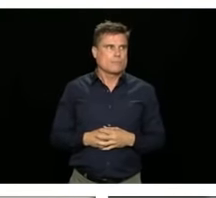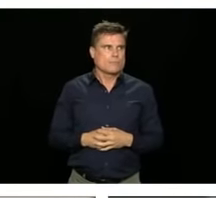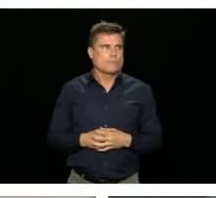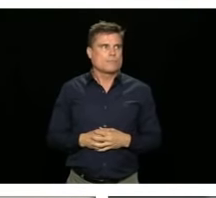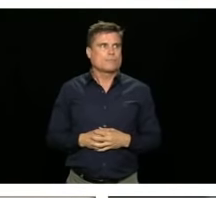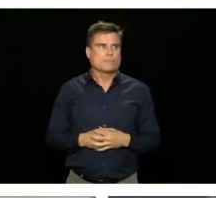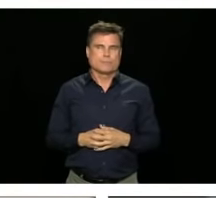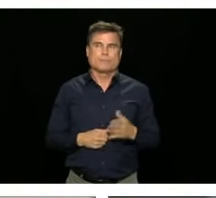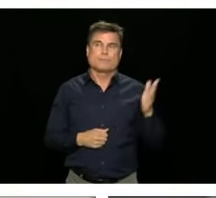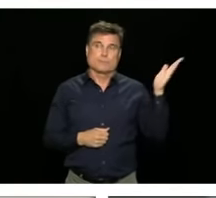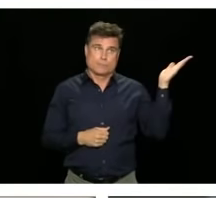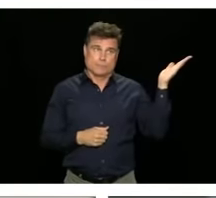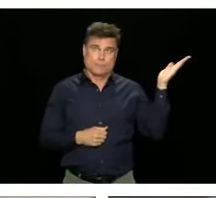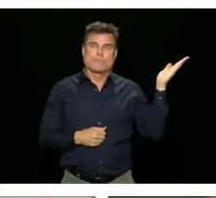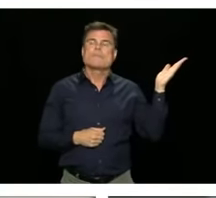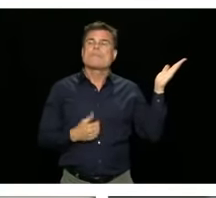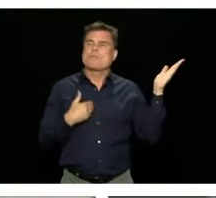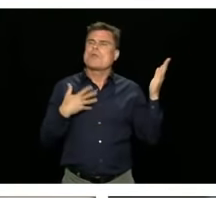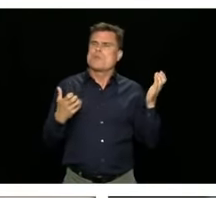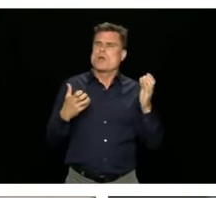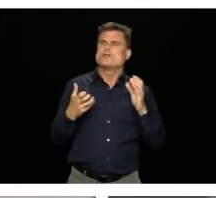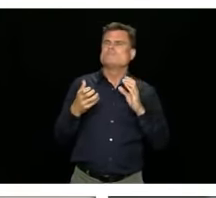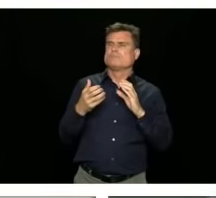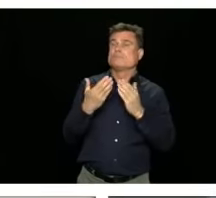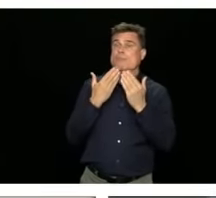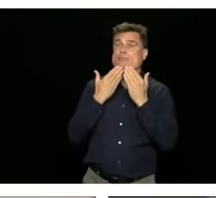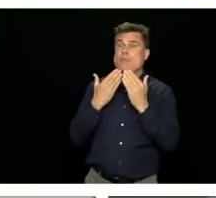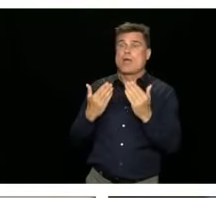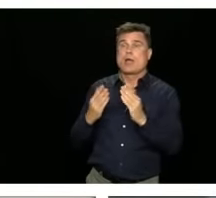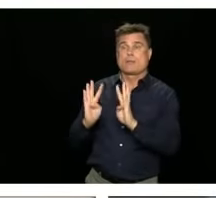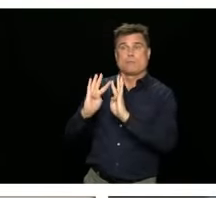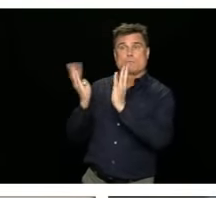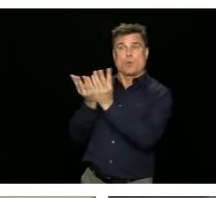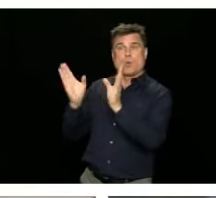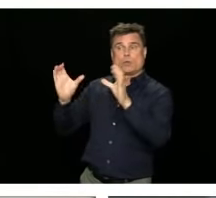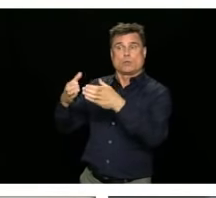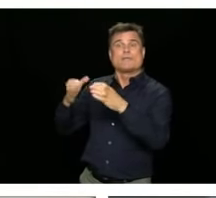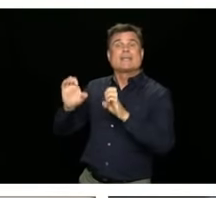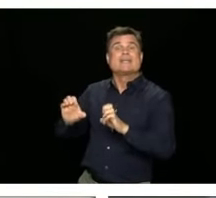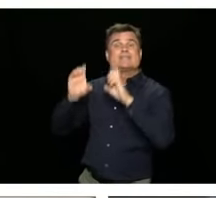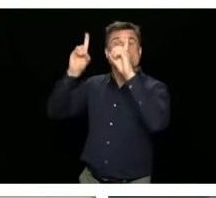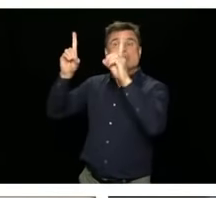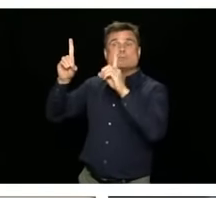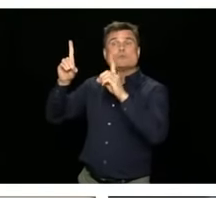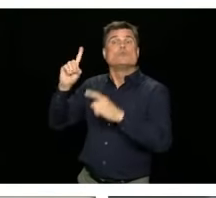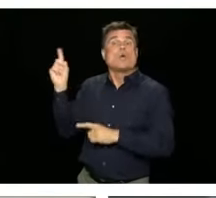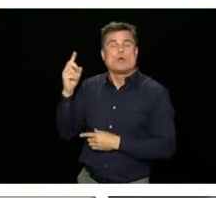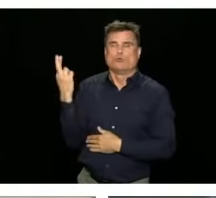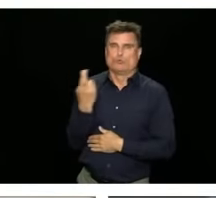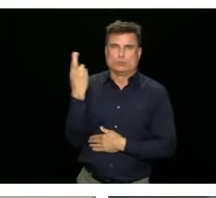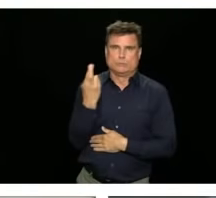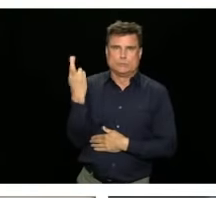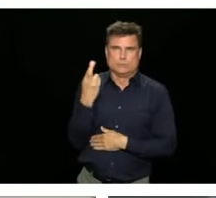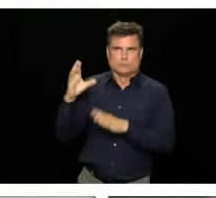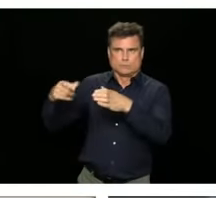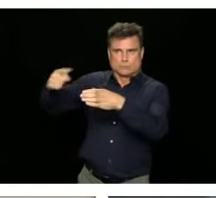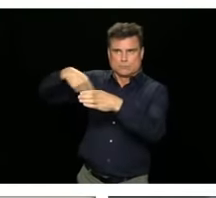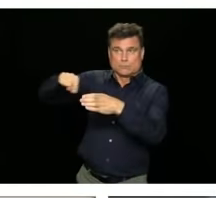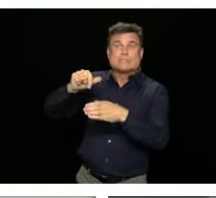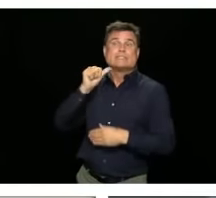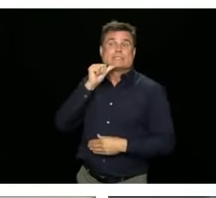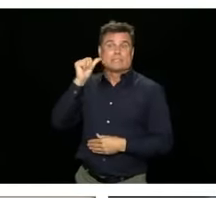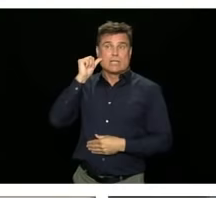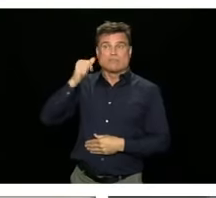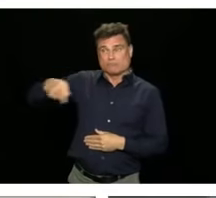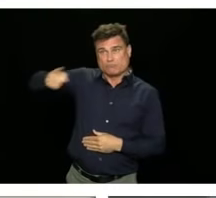in Richmond, which as of yesterday unanimously voted to advocate to the Ministry of